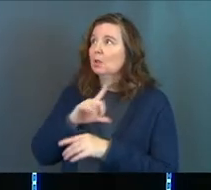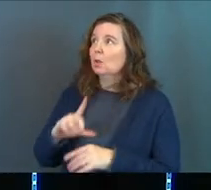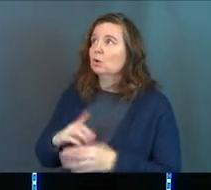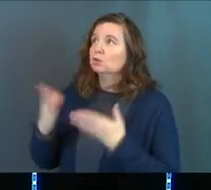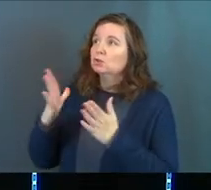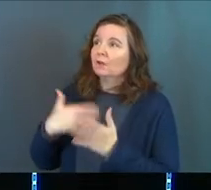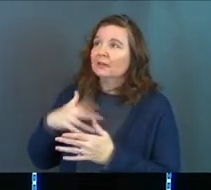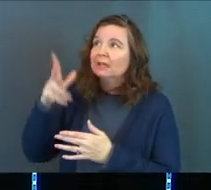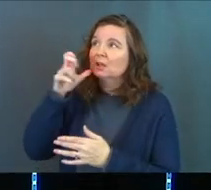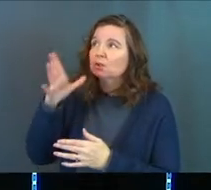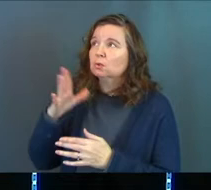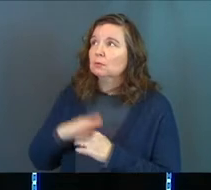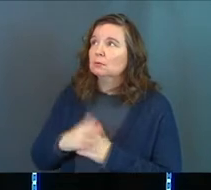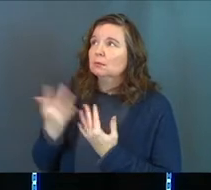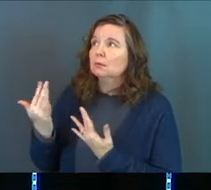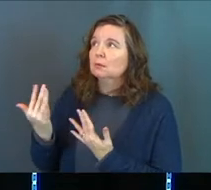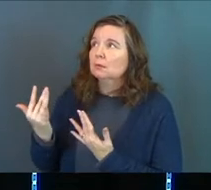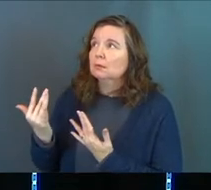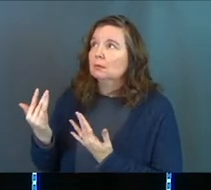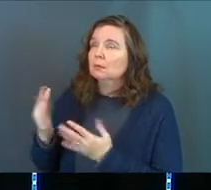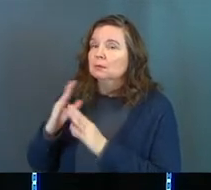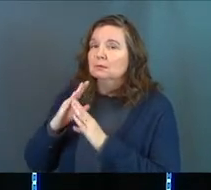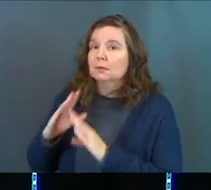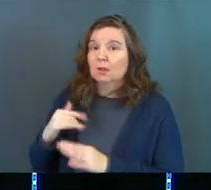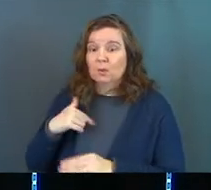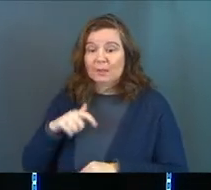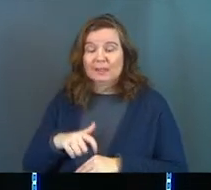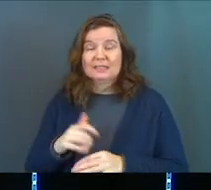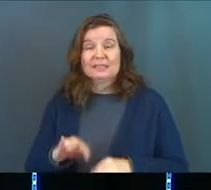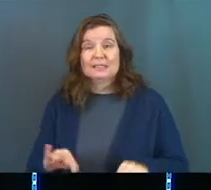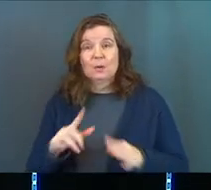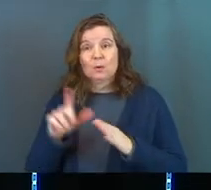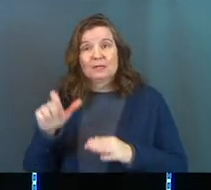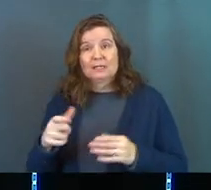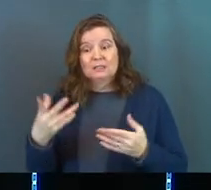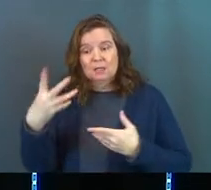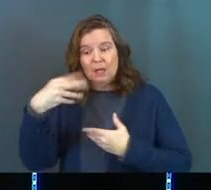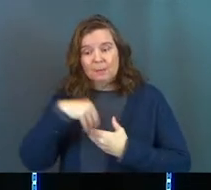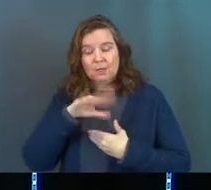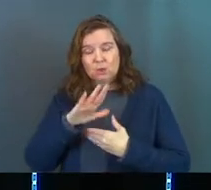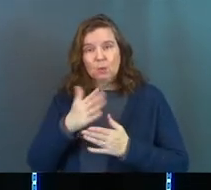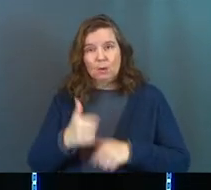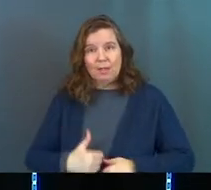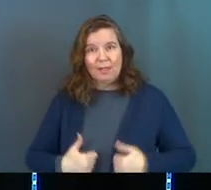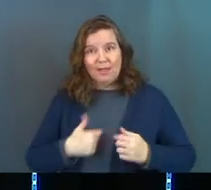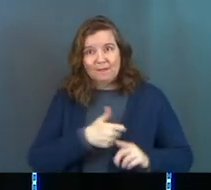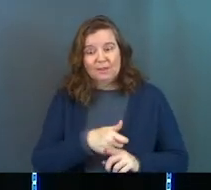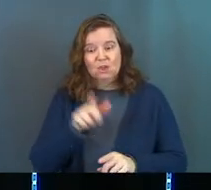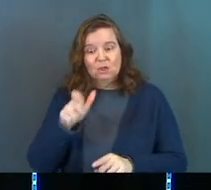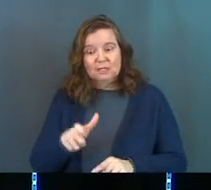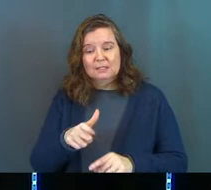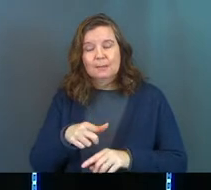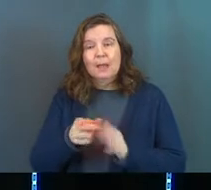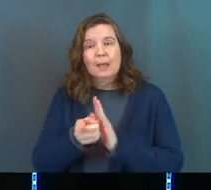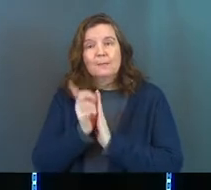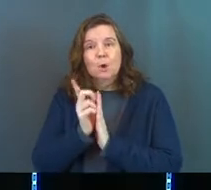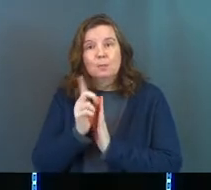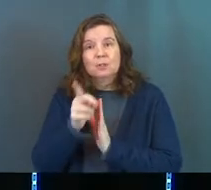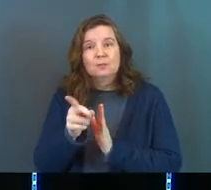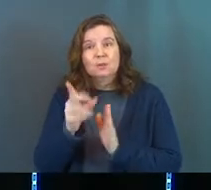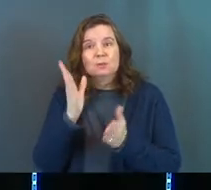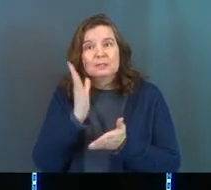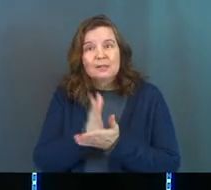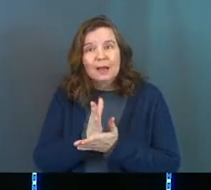Speak, Lord, your servant hears you. So this is essentially what needs to come into your prayer life. There needs to be moments